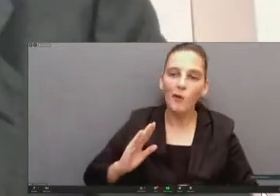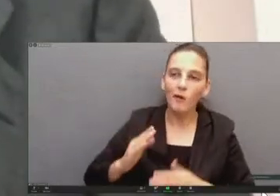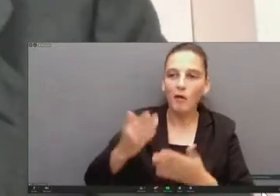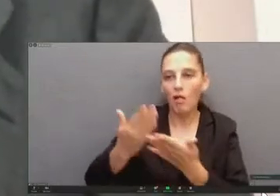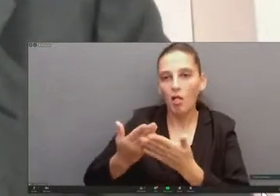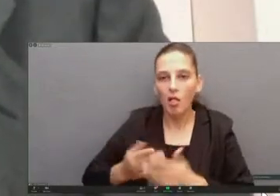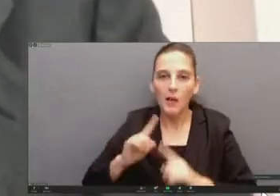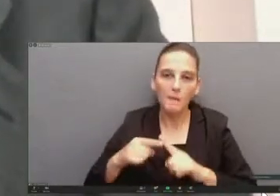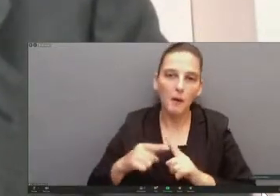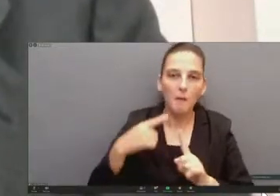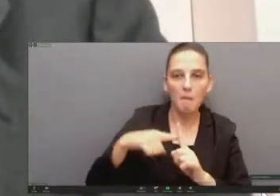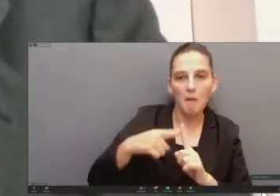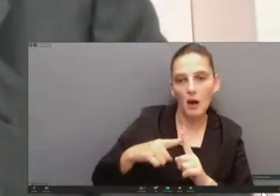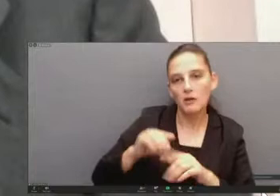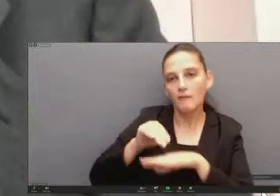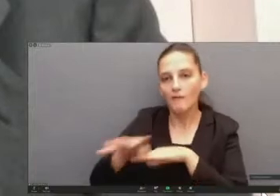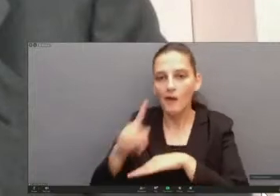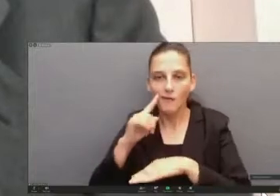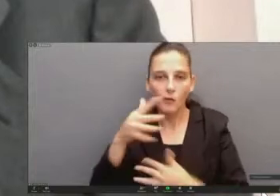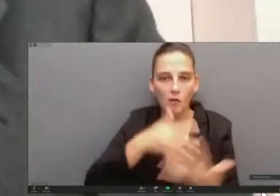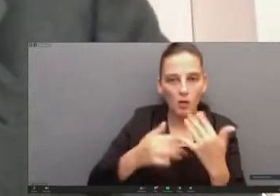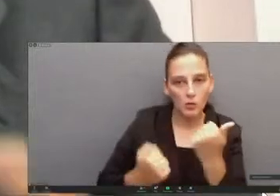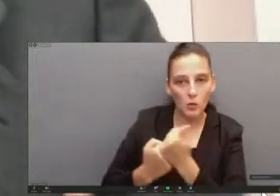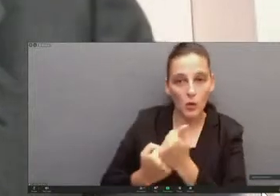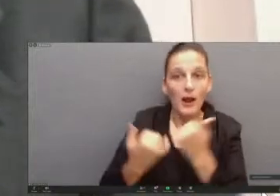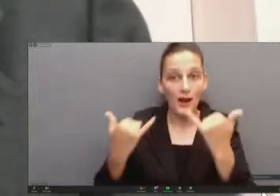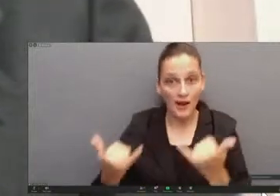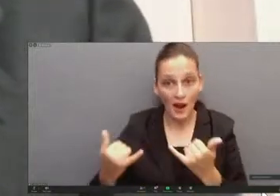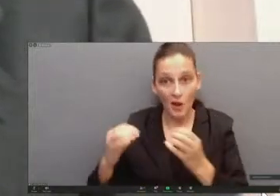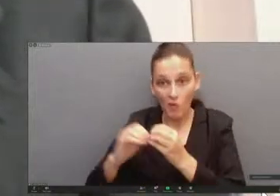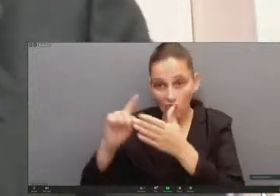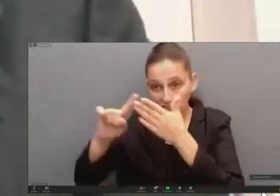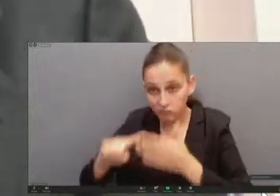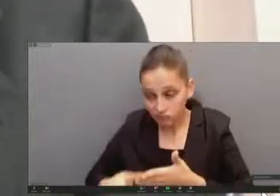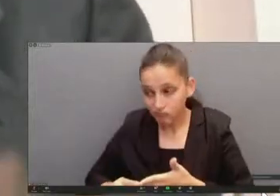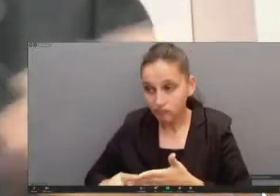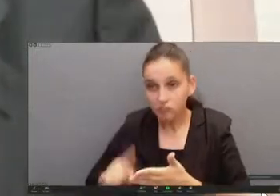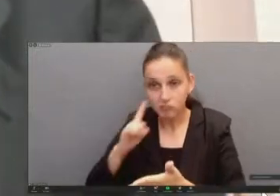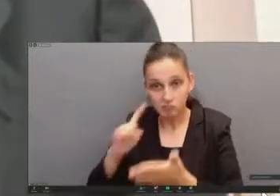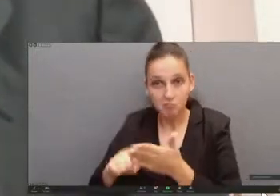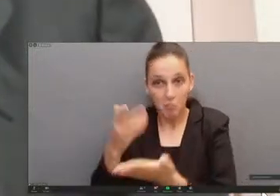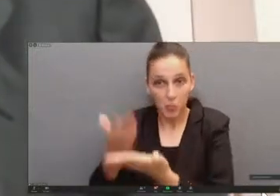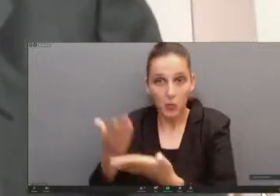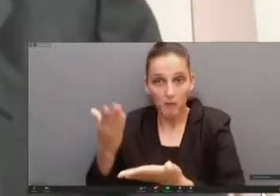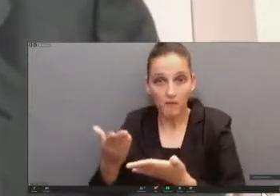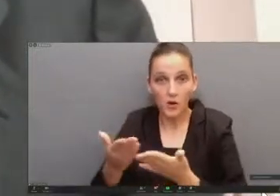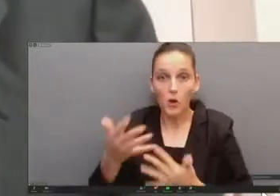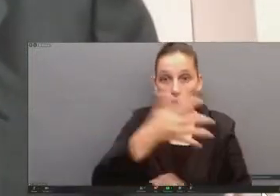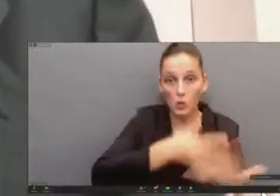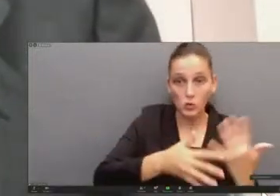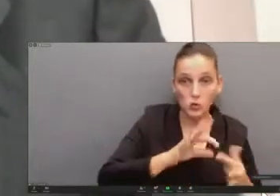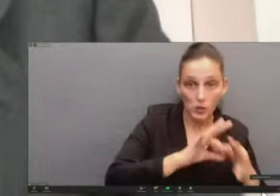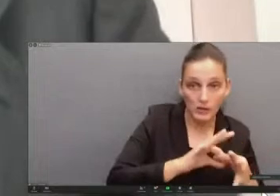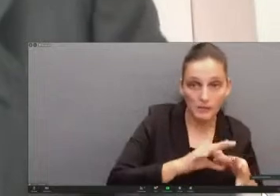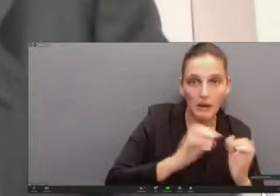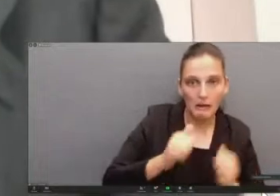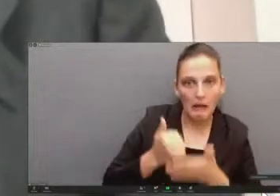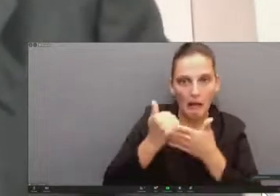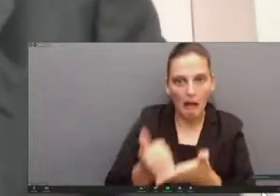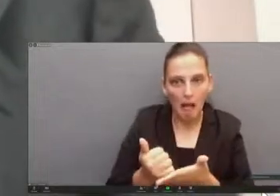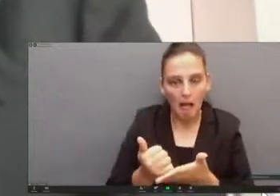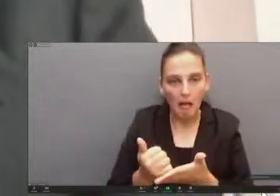now research looking at the fact that social relationships can provide both social support and stress, so that